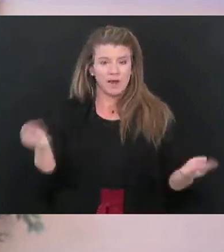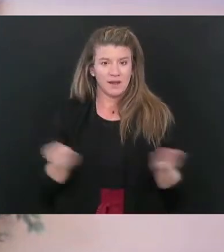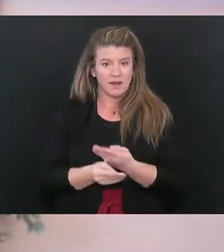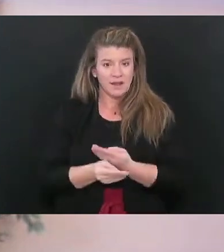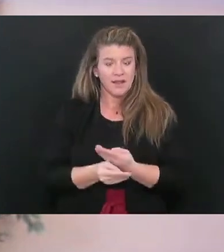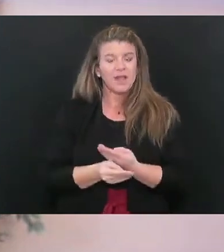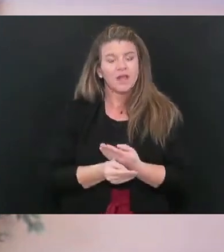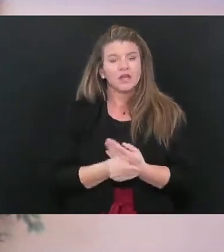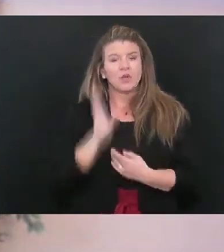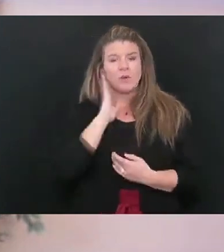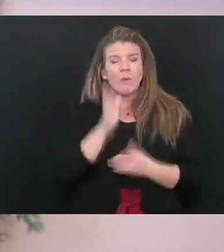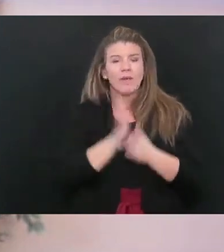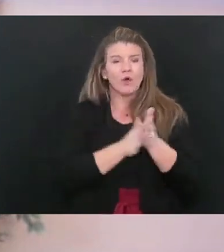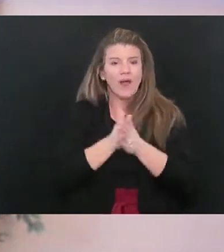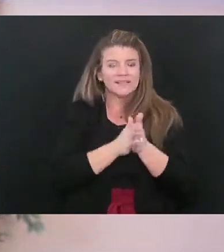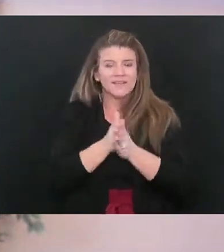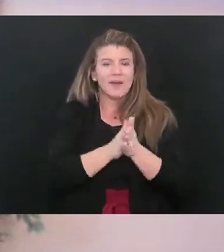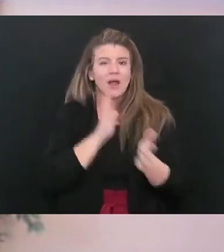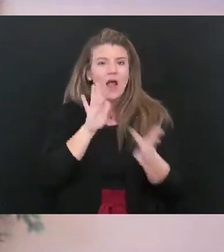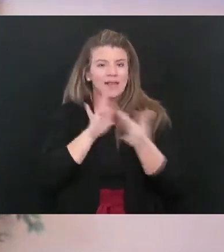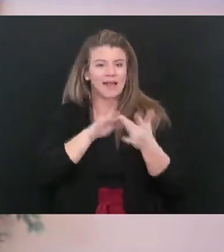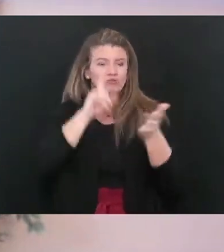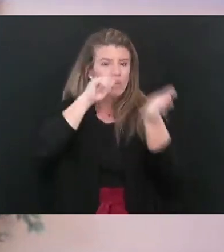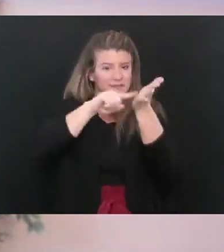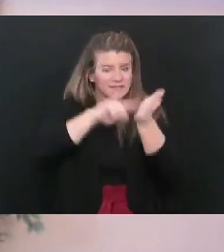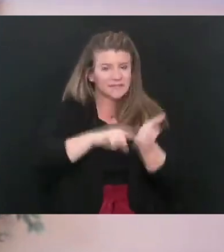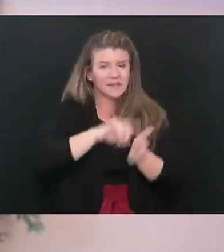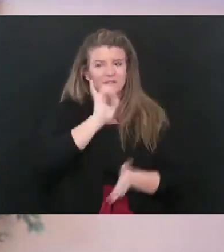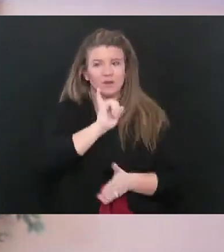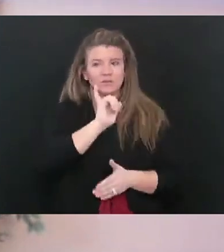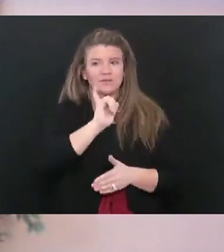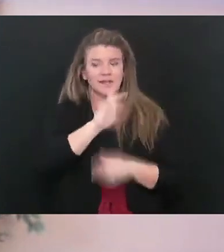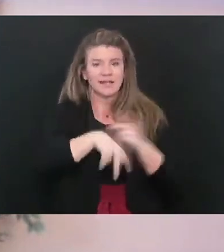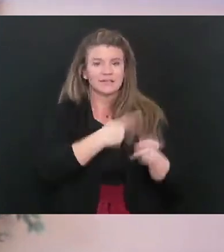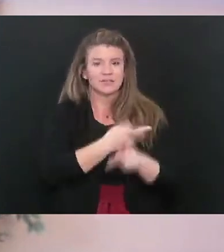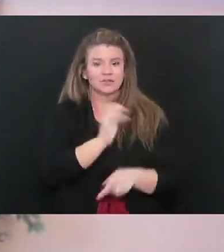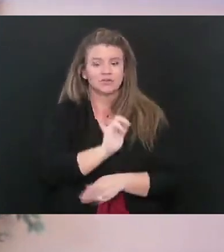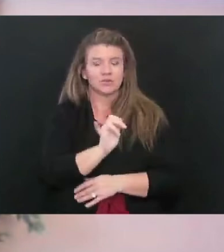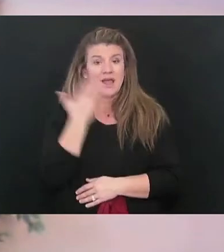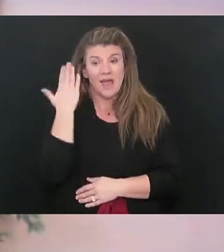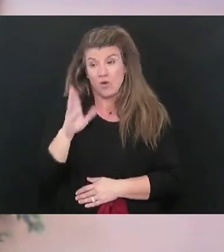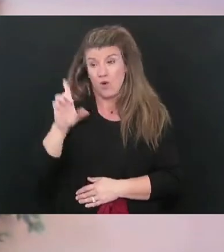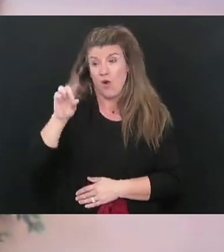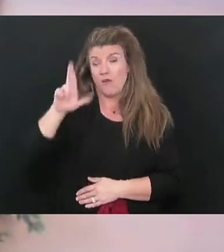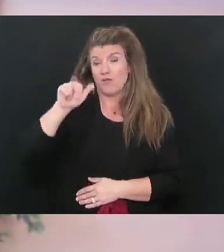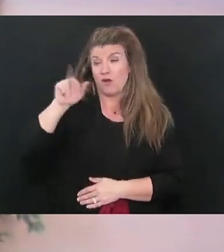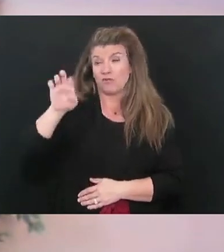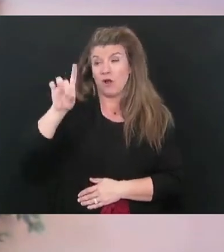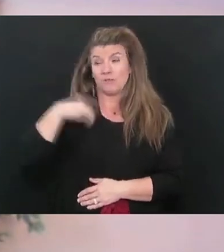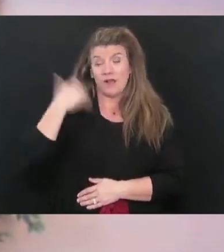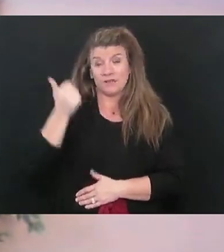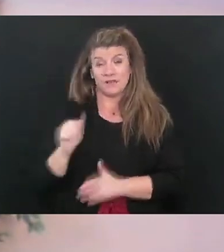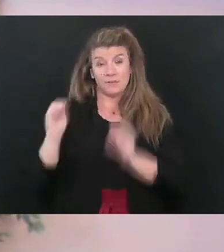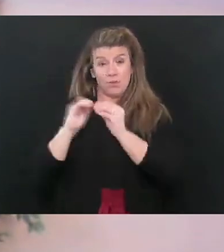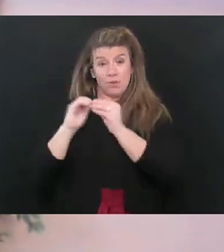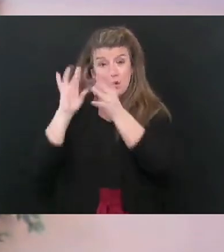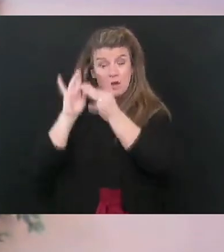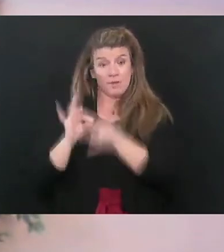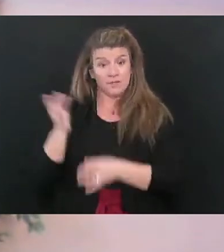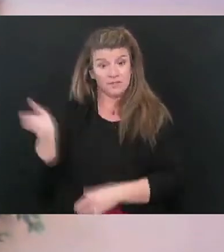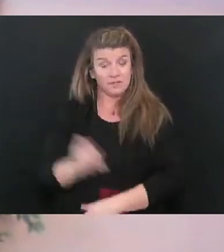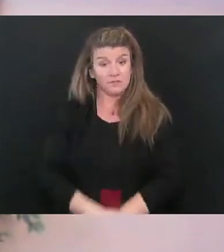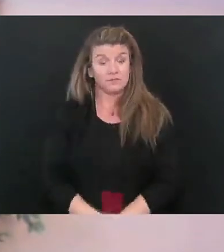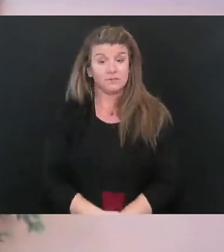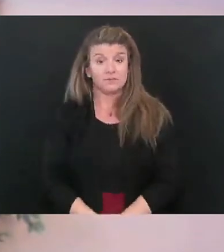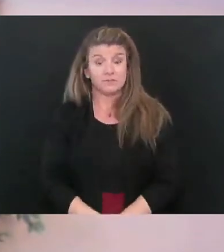be very aggressive about contact tracing in these areas too. I don't know if you have any other comments you'd like to make.